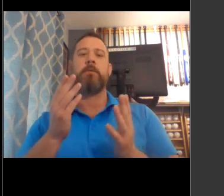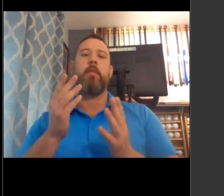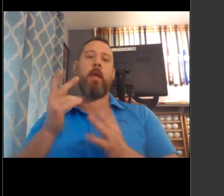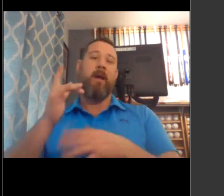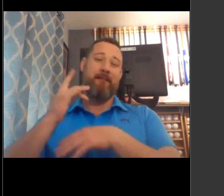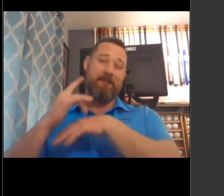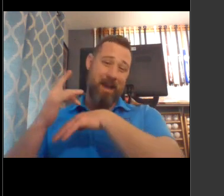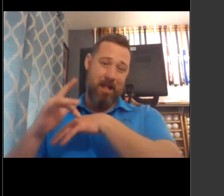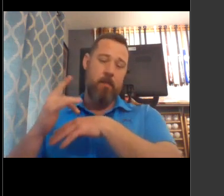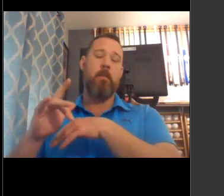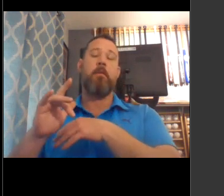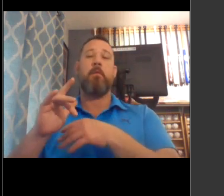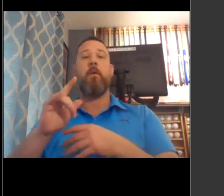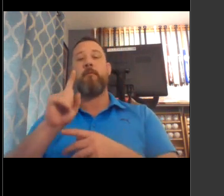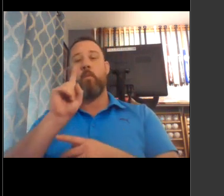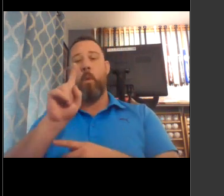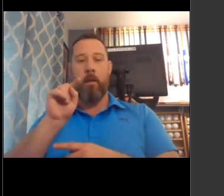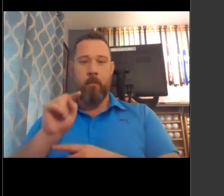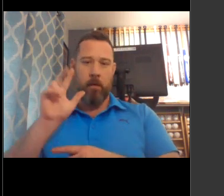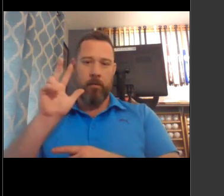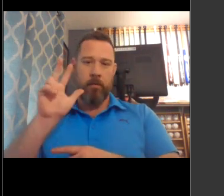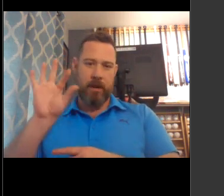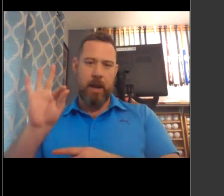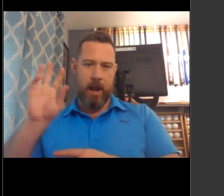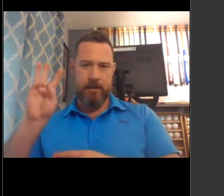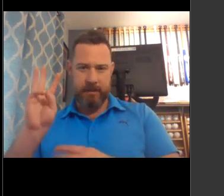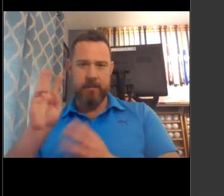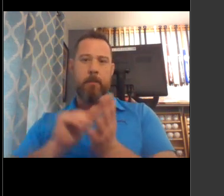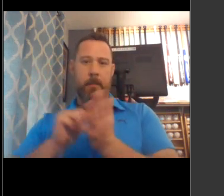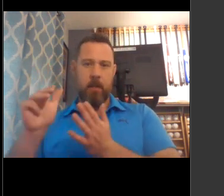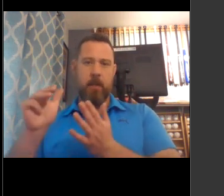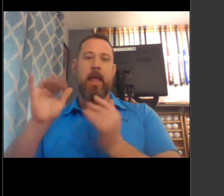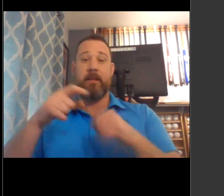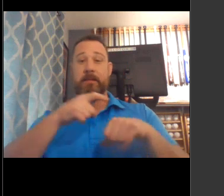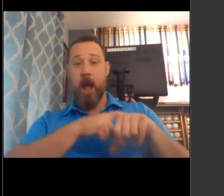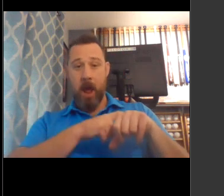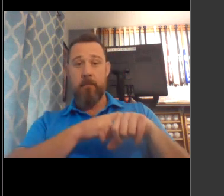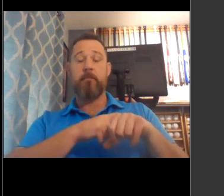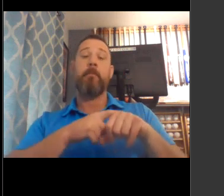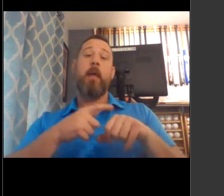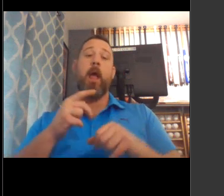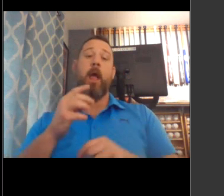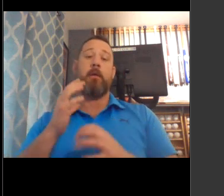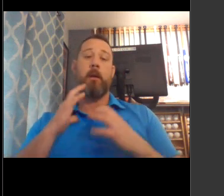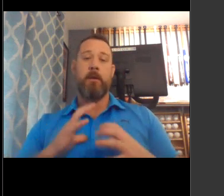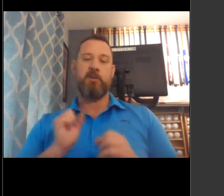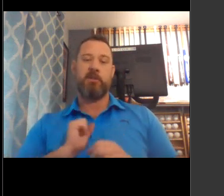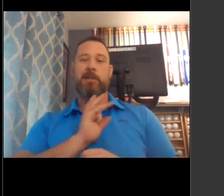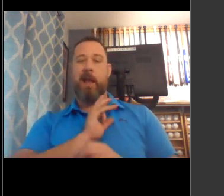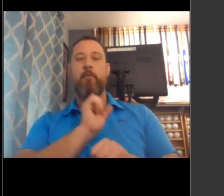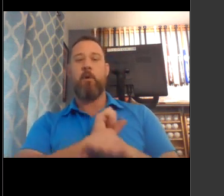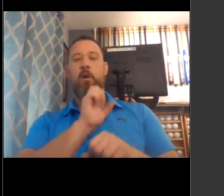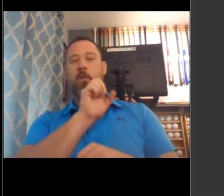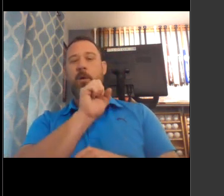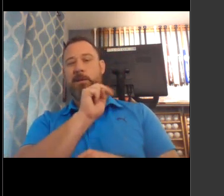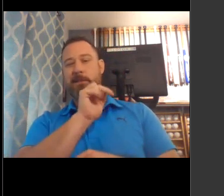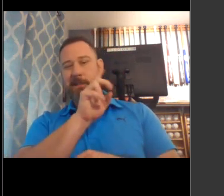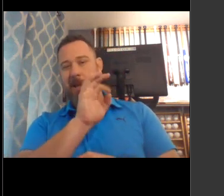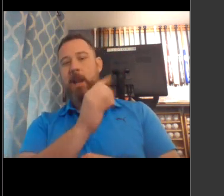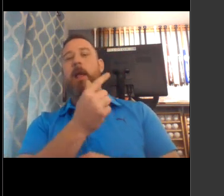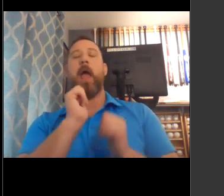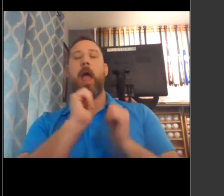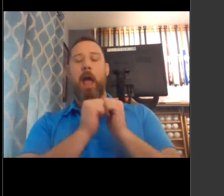programming capacity of 1.396 million at this time. And commission staff will work with Sandag to determine how